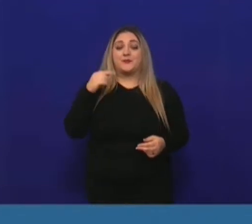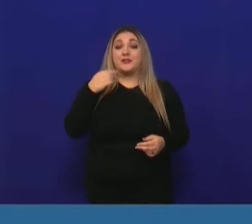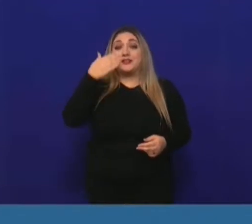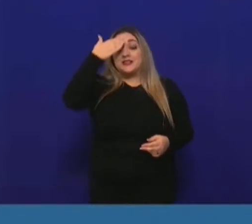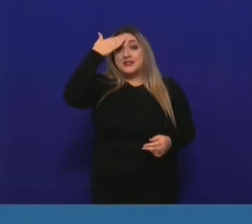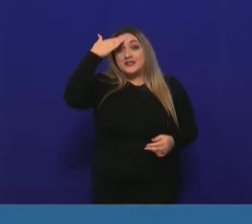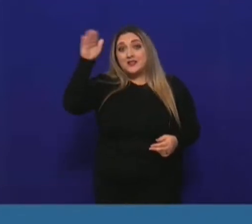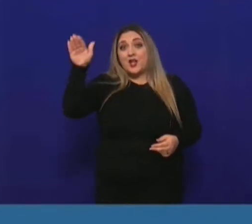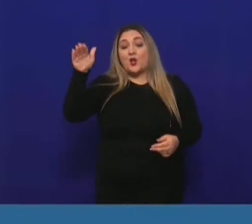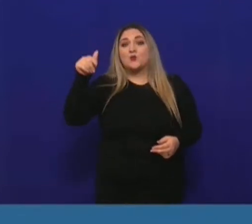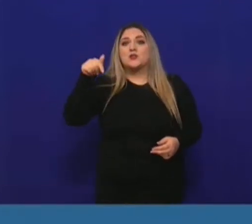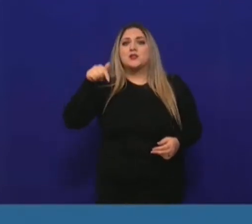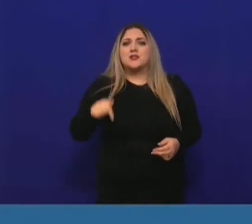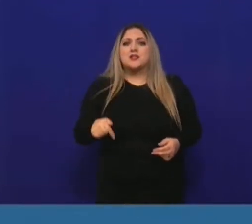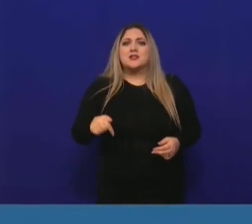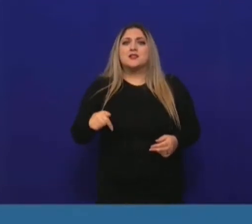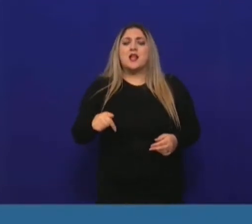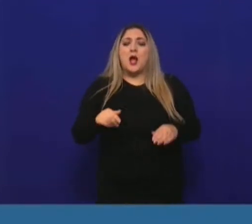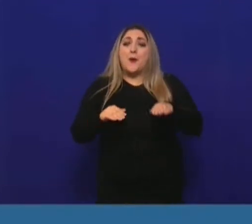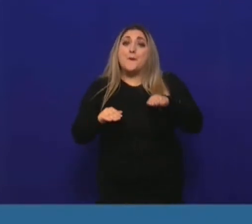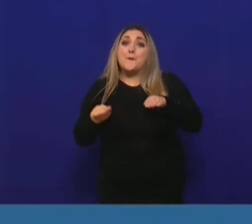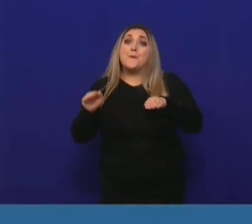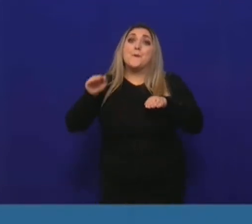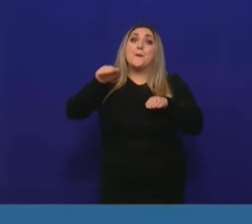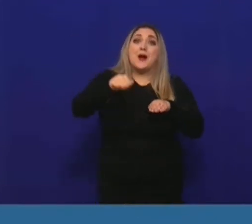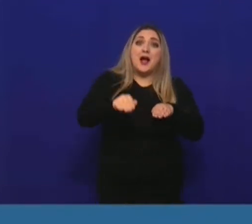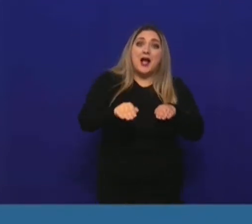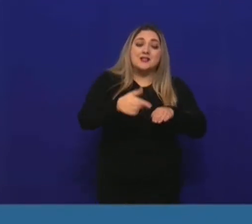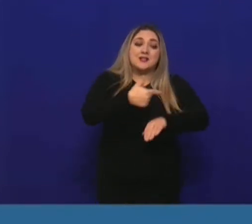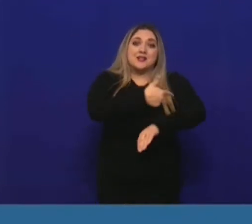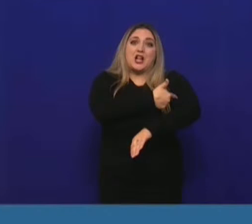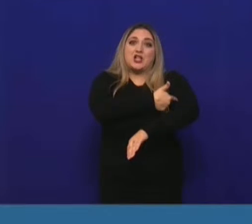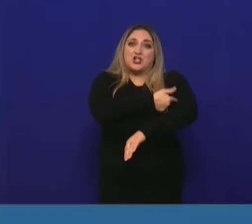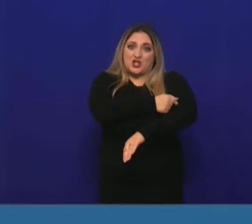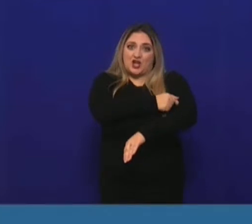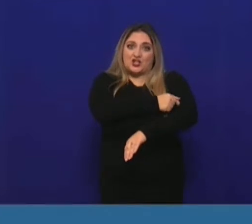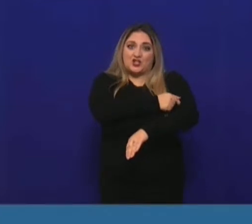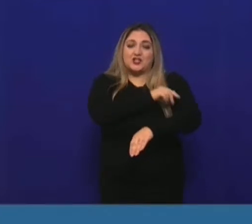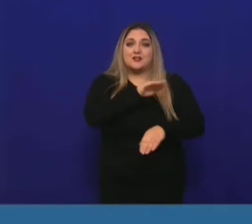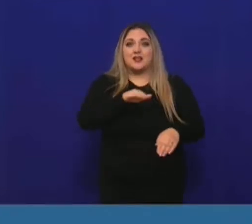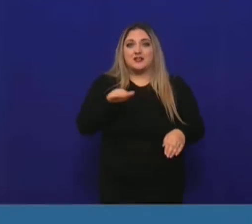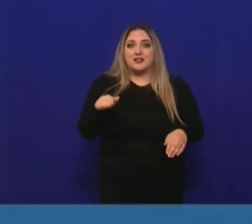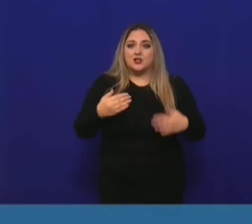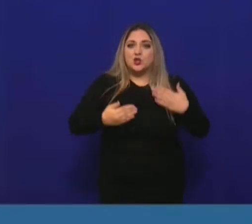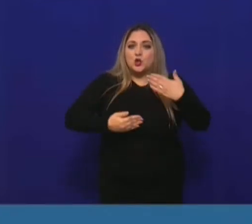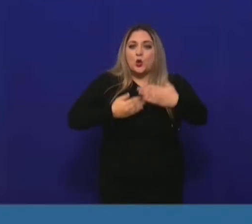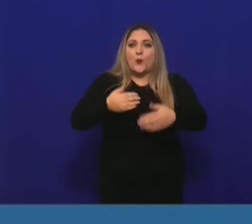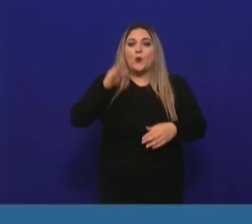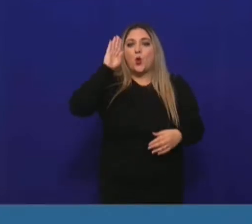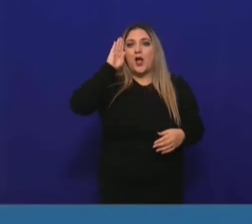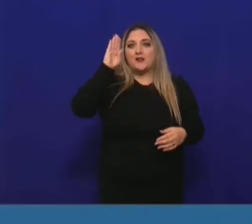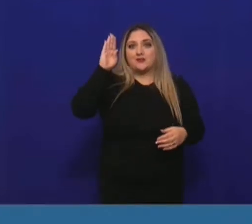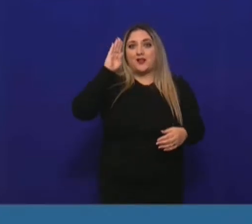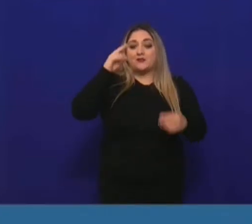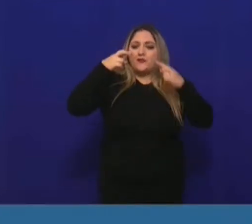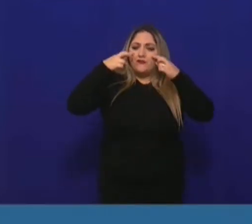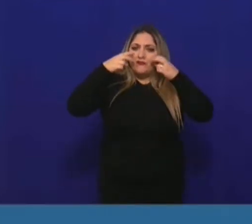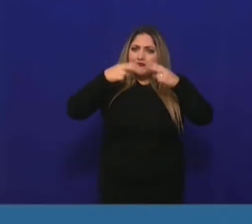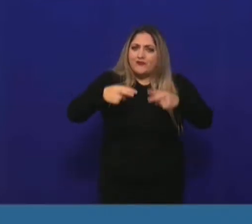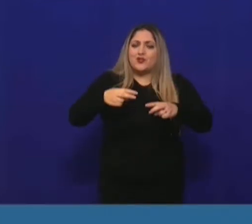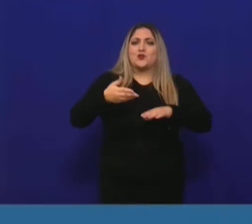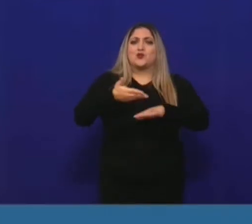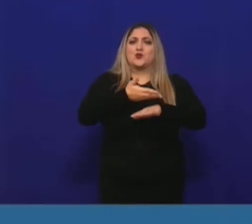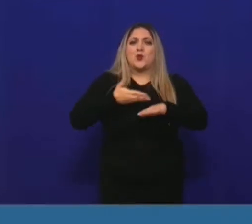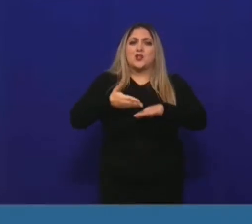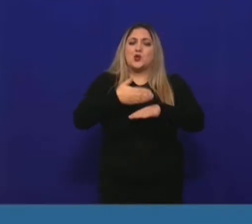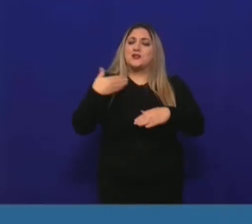issa qegħdin f'dak il-pass fejn aħna qegħdin nagħmlu tilqim il-popolazzjoni tagħna qed nibqgħu attenti u ninvestigaw il-każijiet kollha li